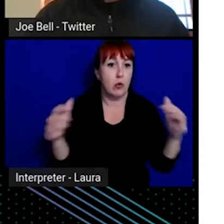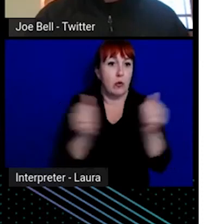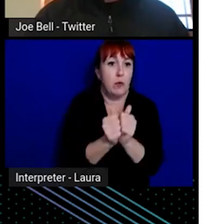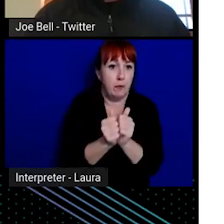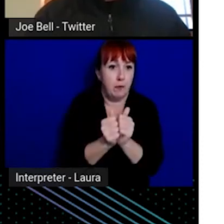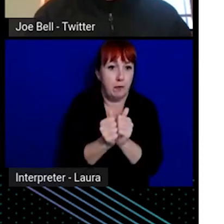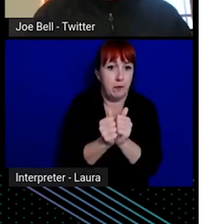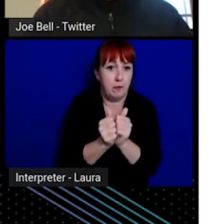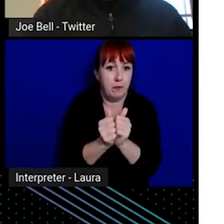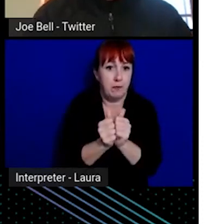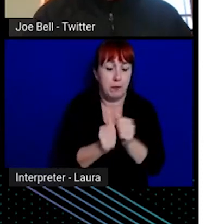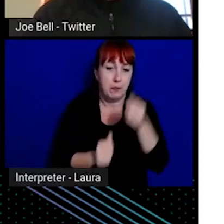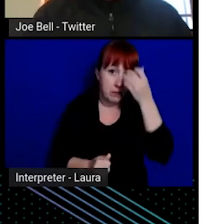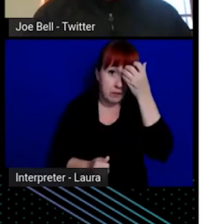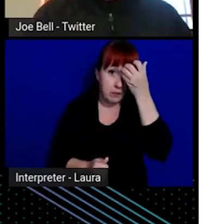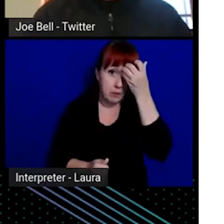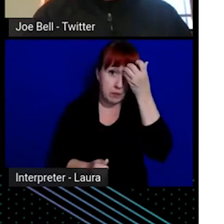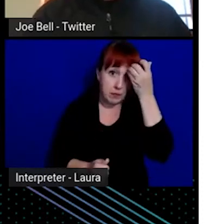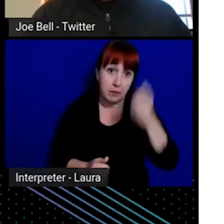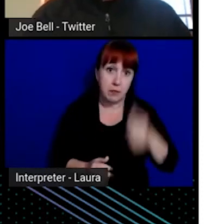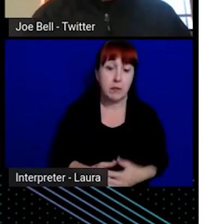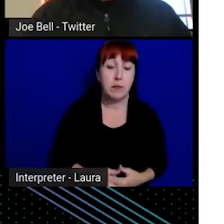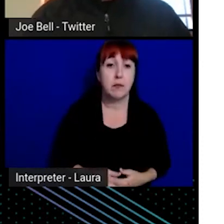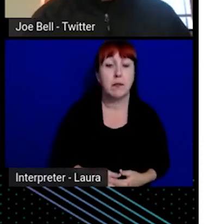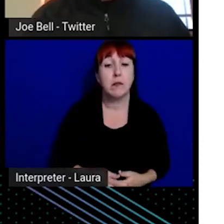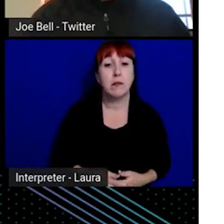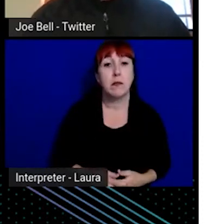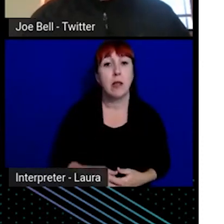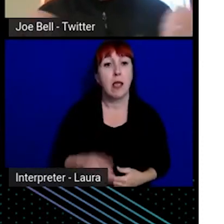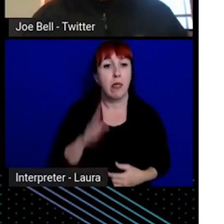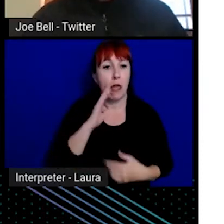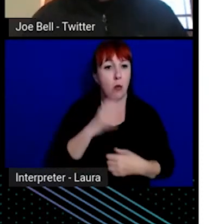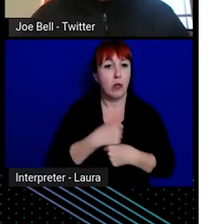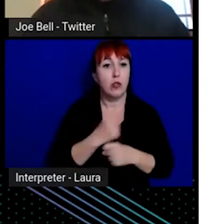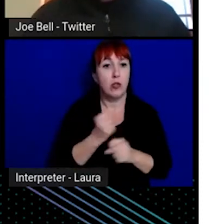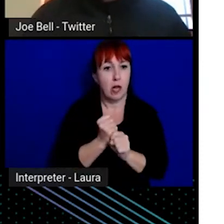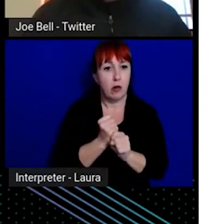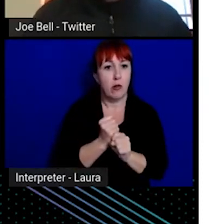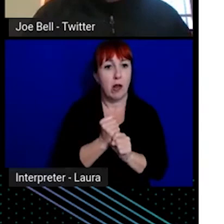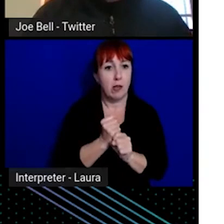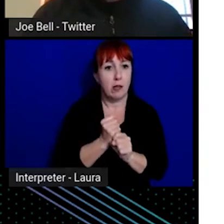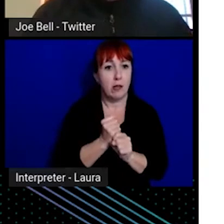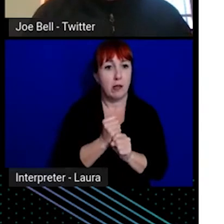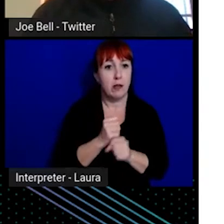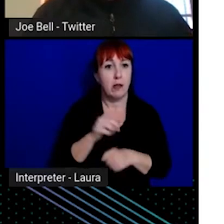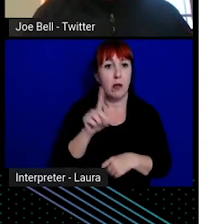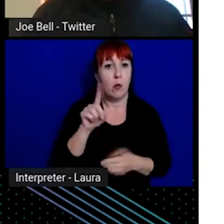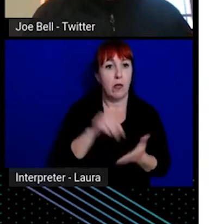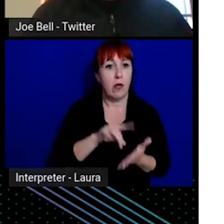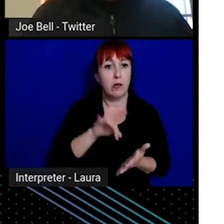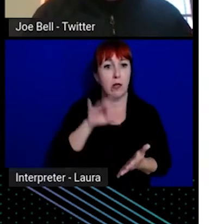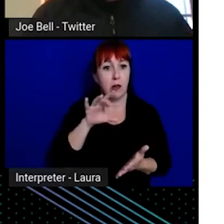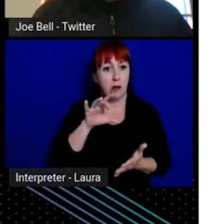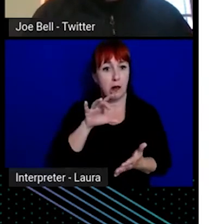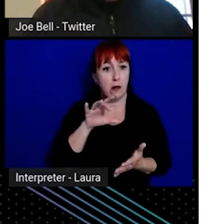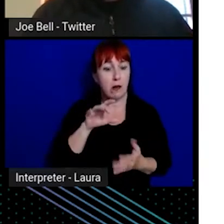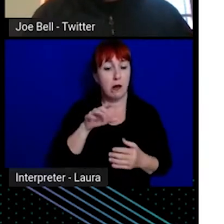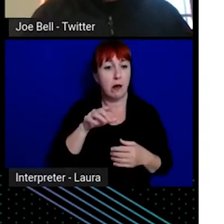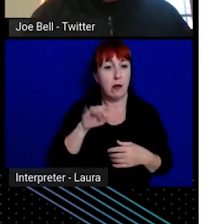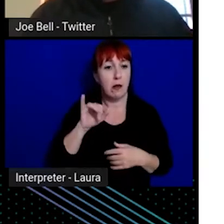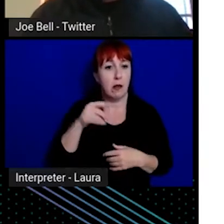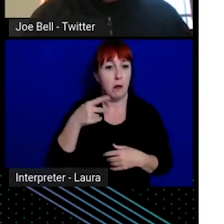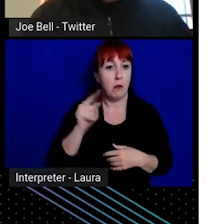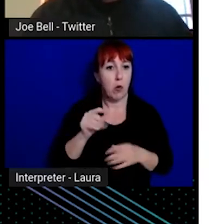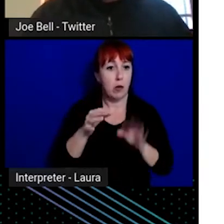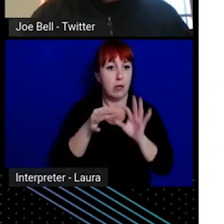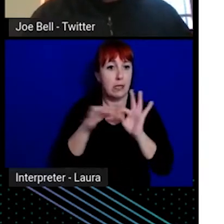JSON outputs, and generate those 1,800 import statements,